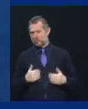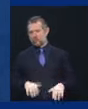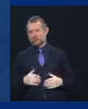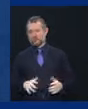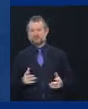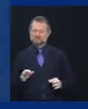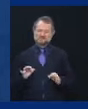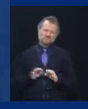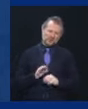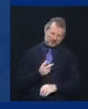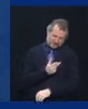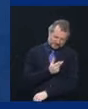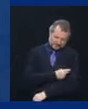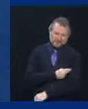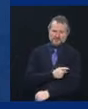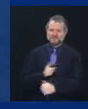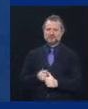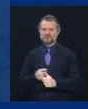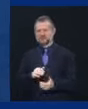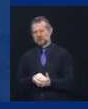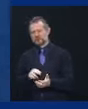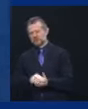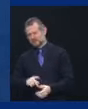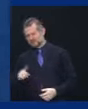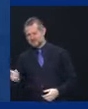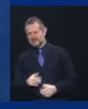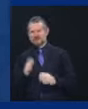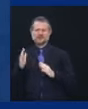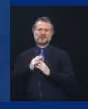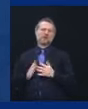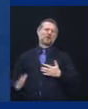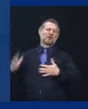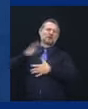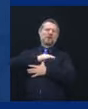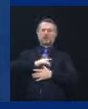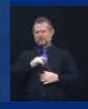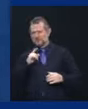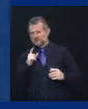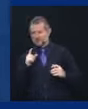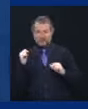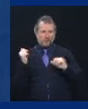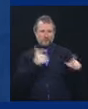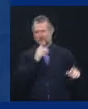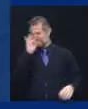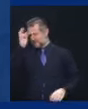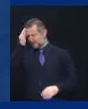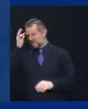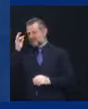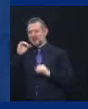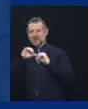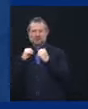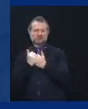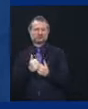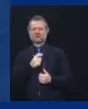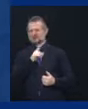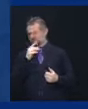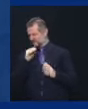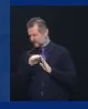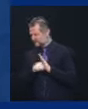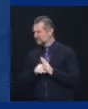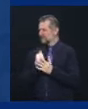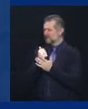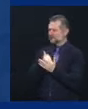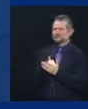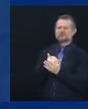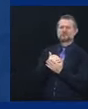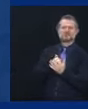top priority by every federal guidance and by every state guidance. We're now up to 65%.